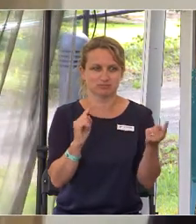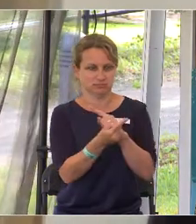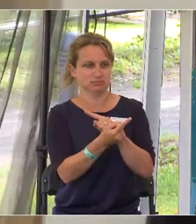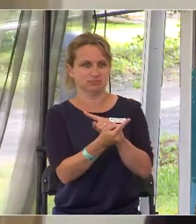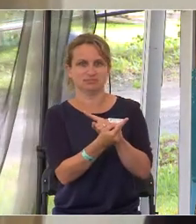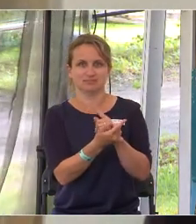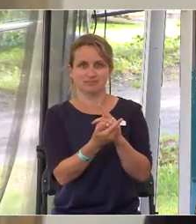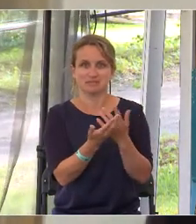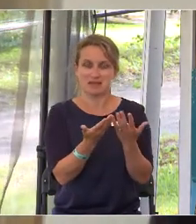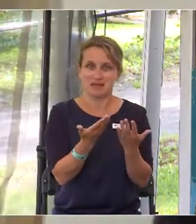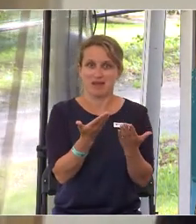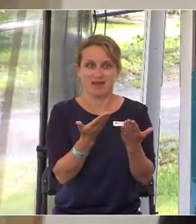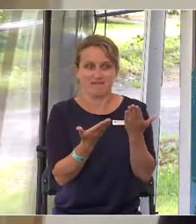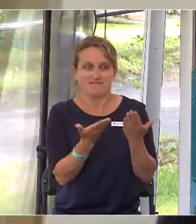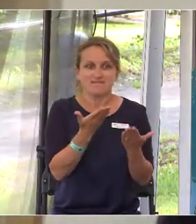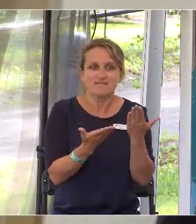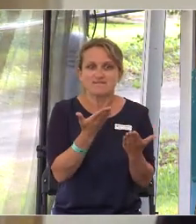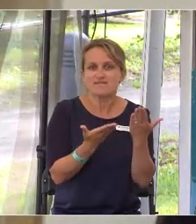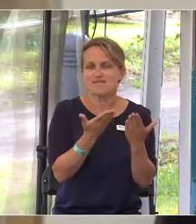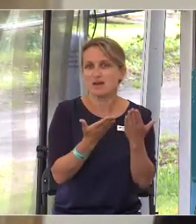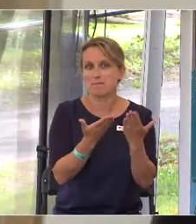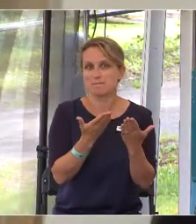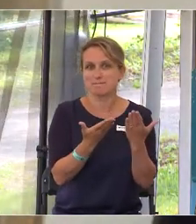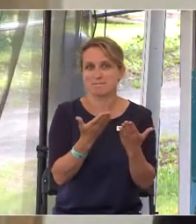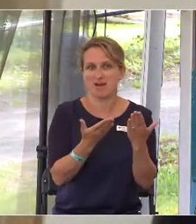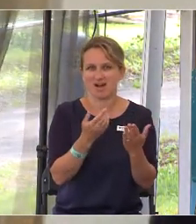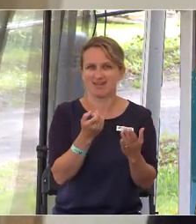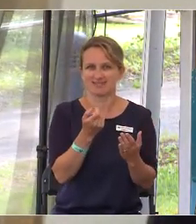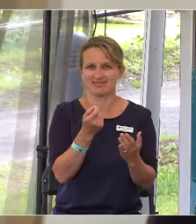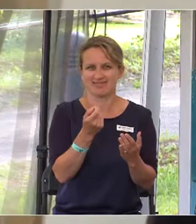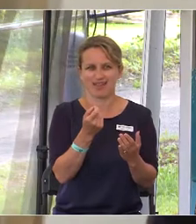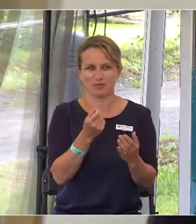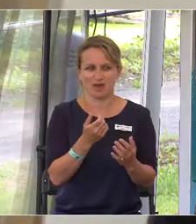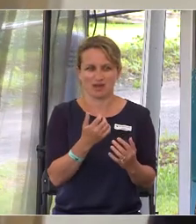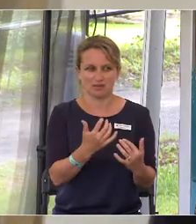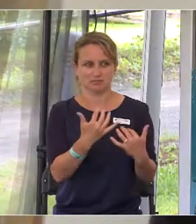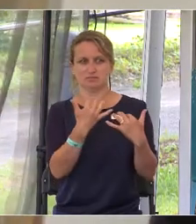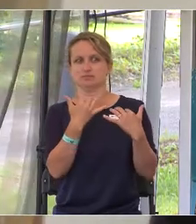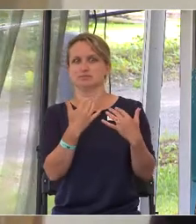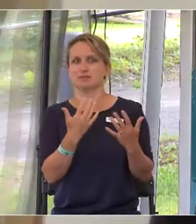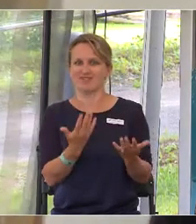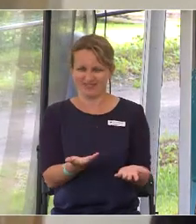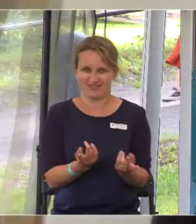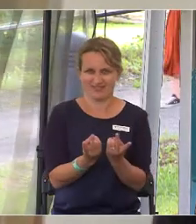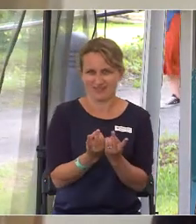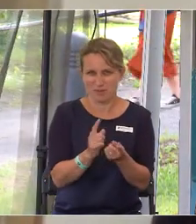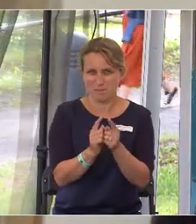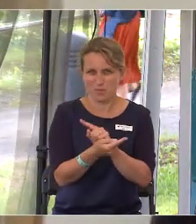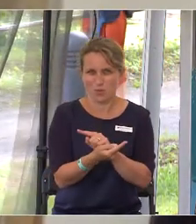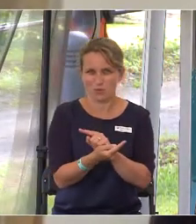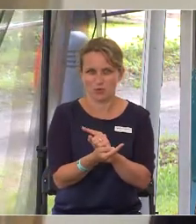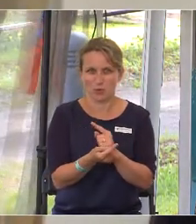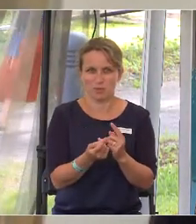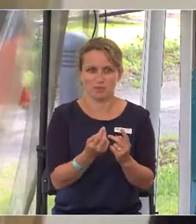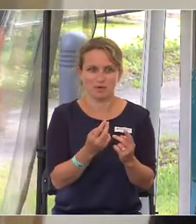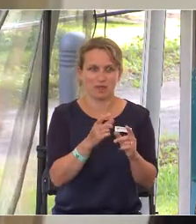they could be a bit more complicated, a bit more aggressive. But they did treat me